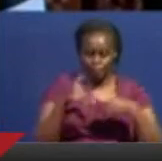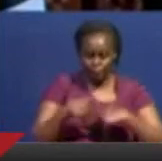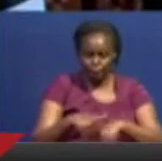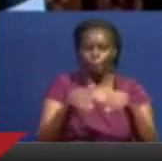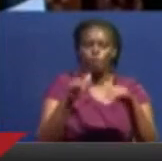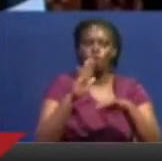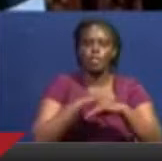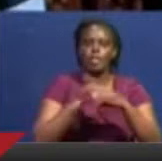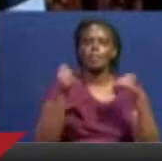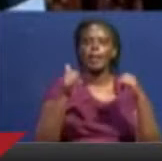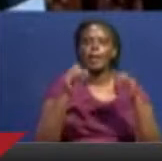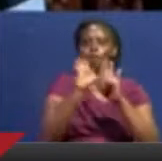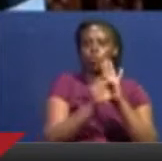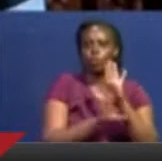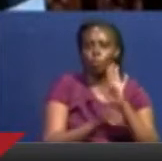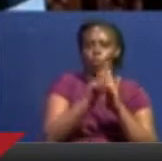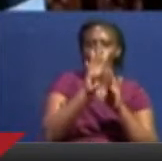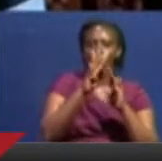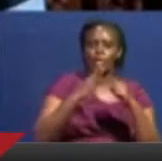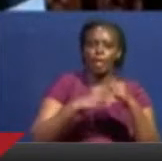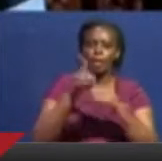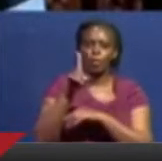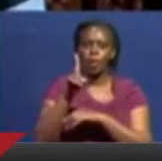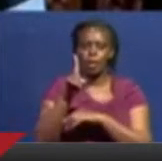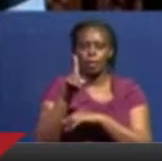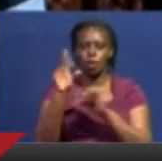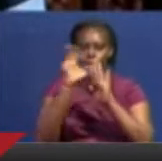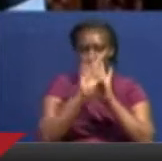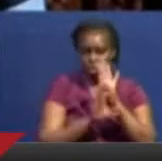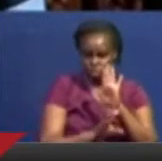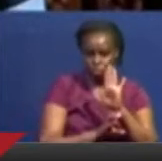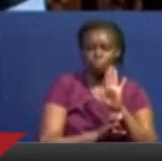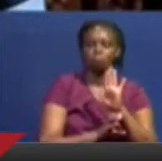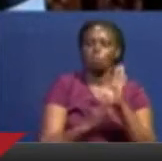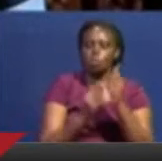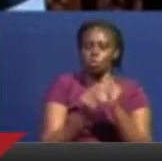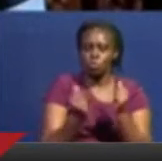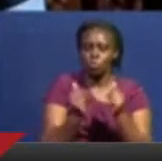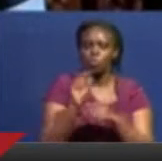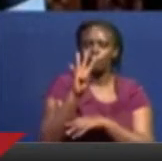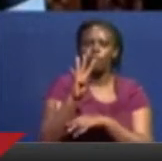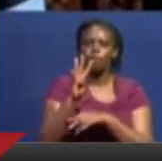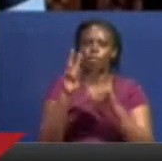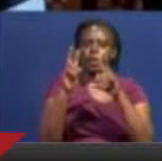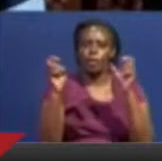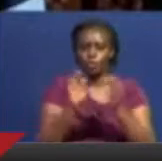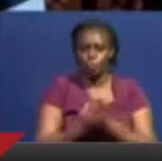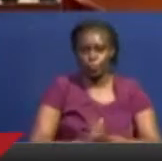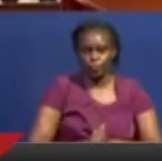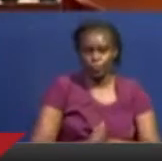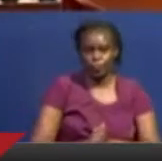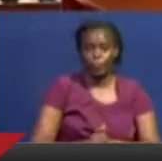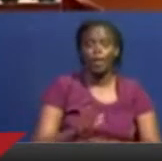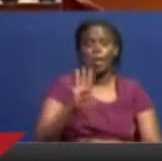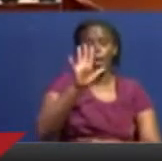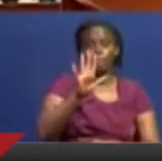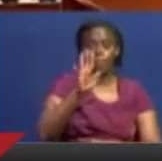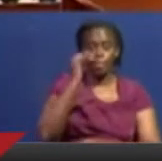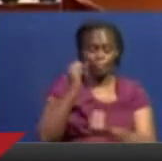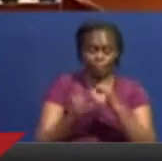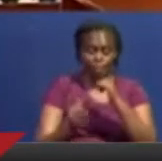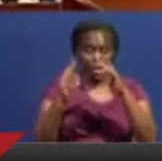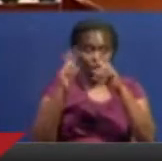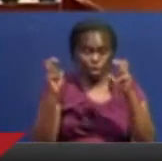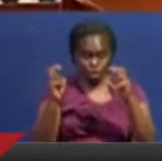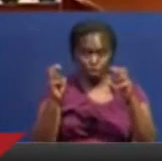Article 149(1) of the Constitution. This settles that fourth issue. The fifth and final issue